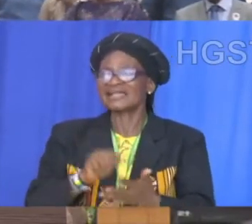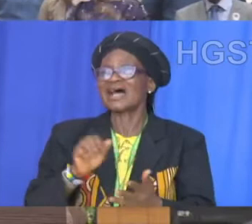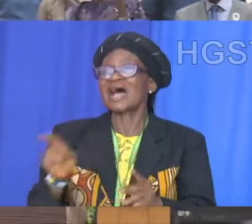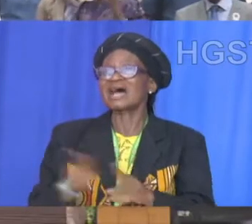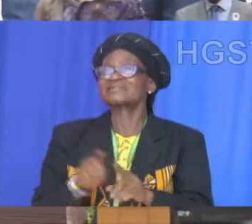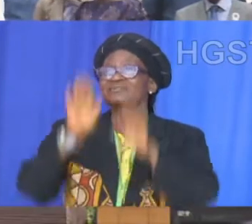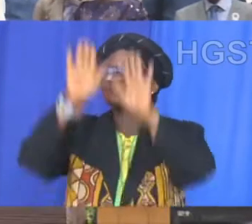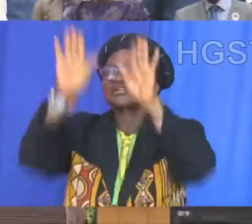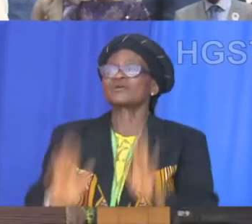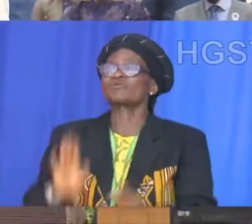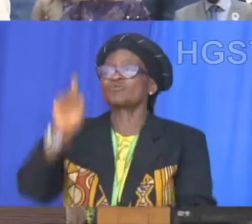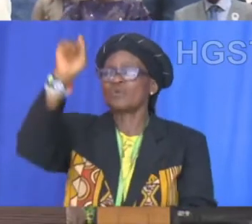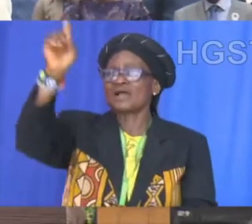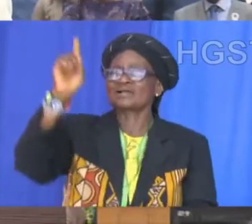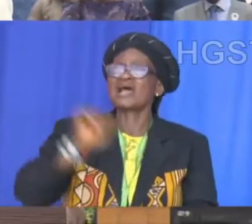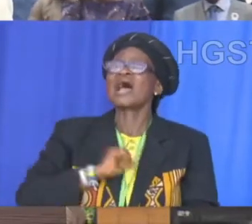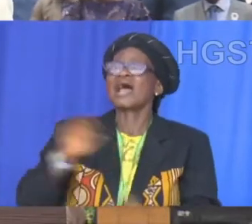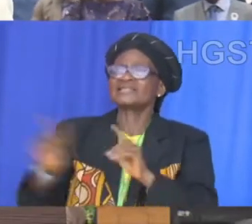He said, you